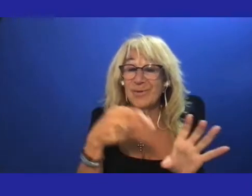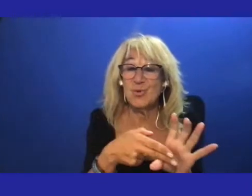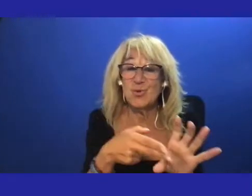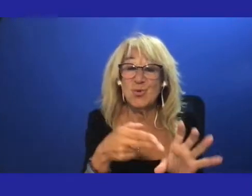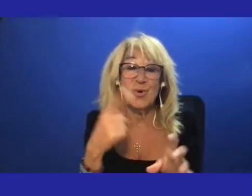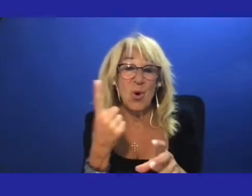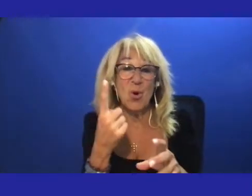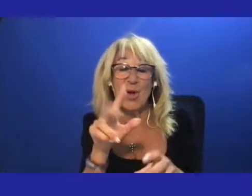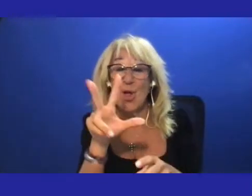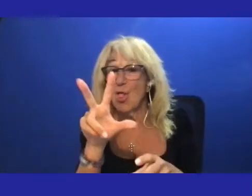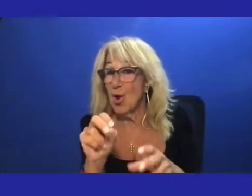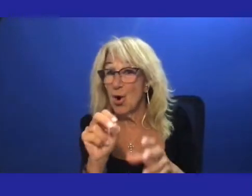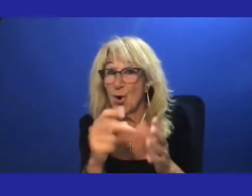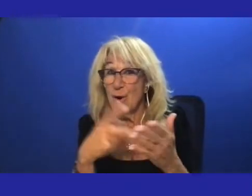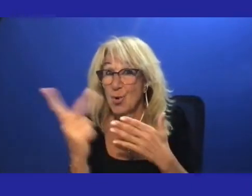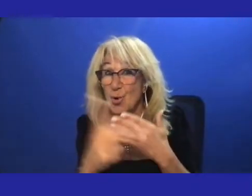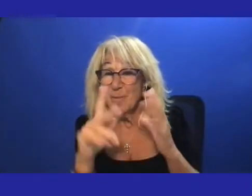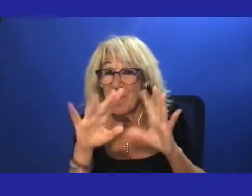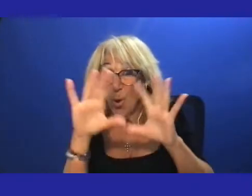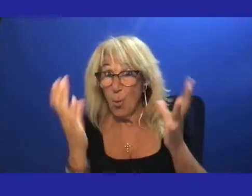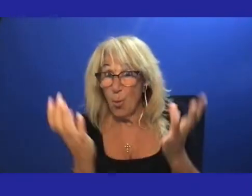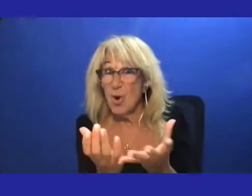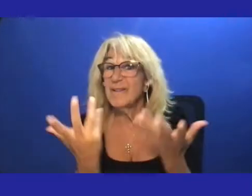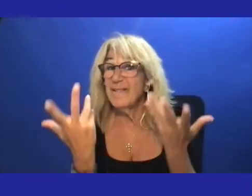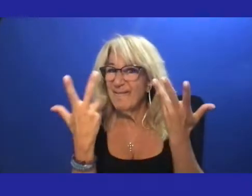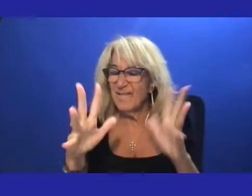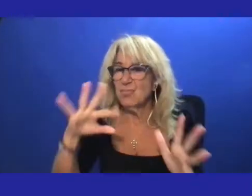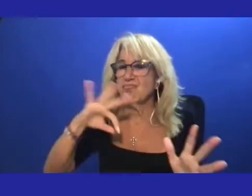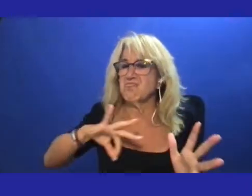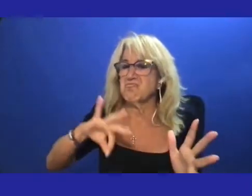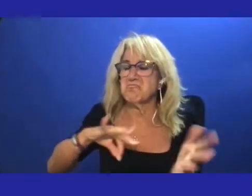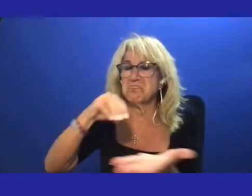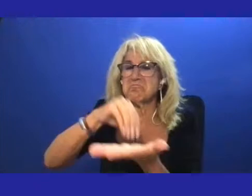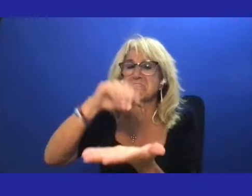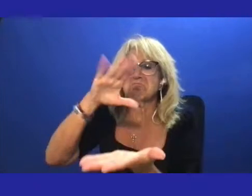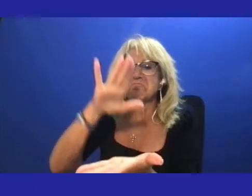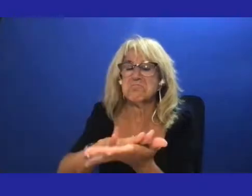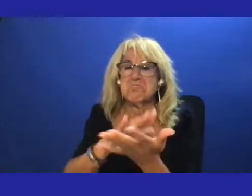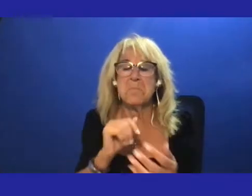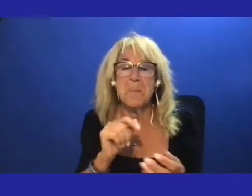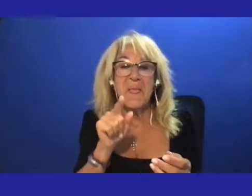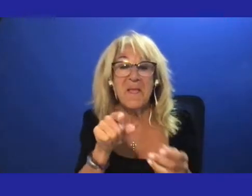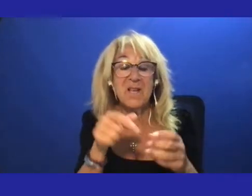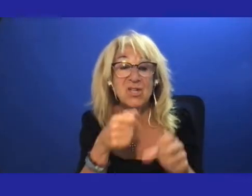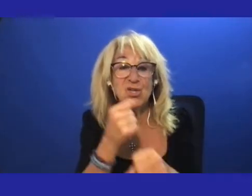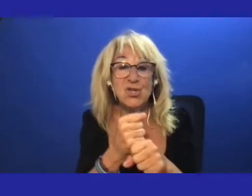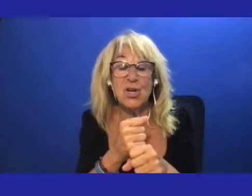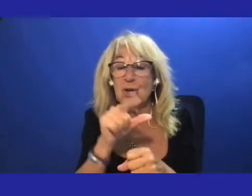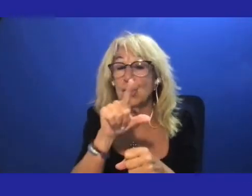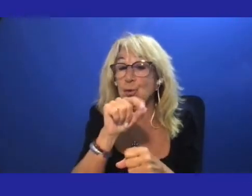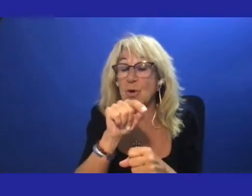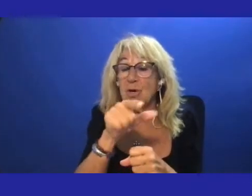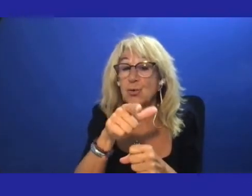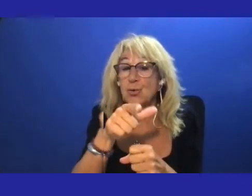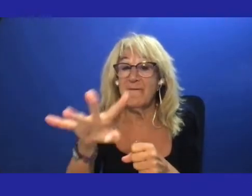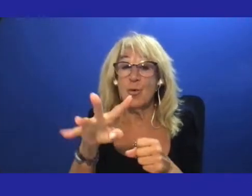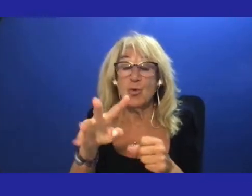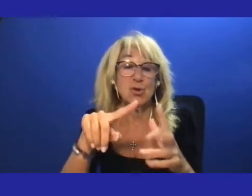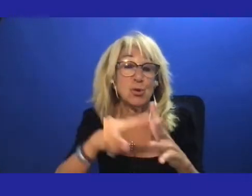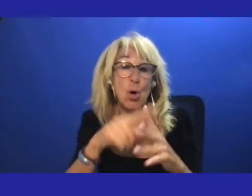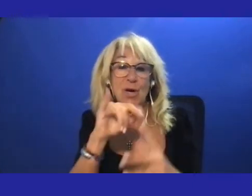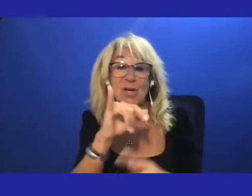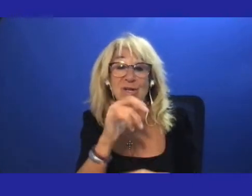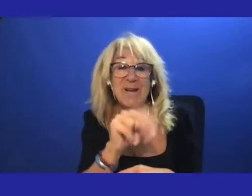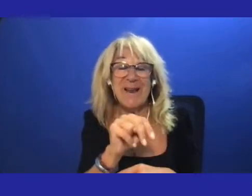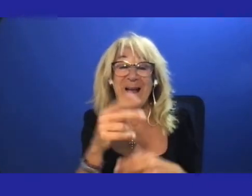in these 6 areas. Next slide. And this year alone, 2024, meaning starting from January, we've already had